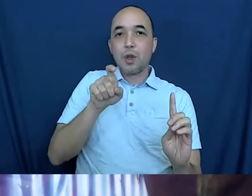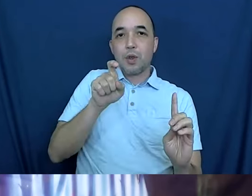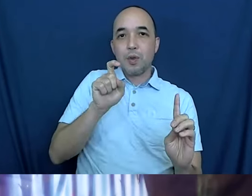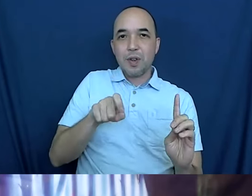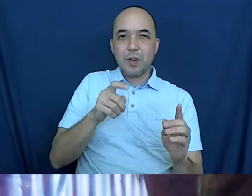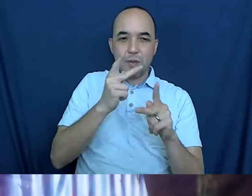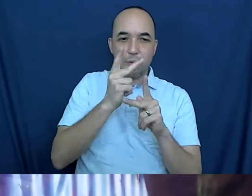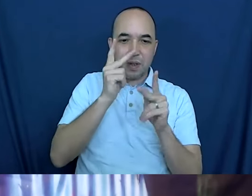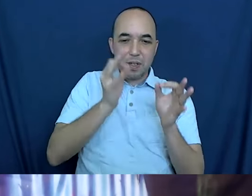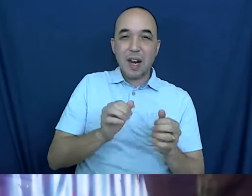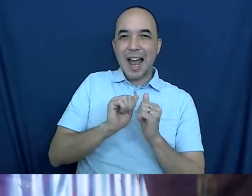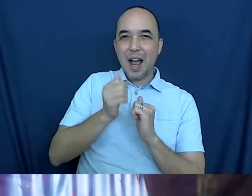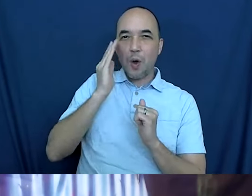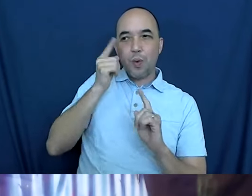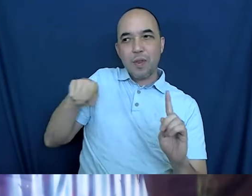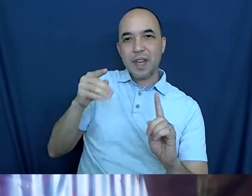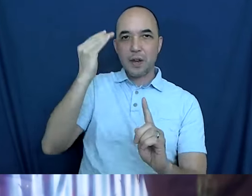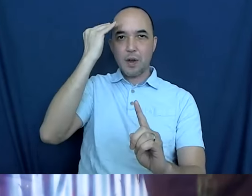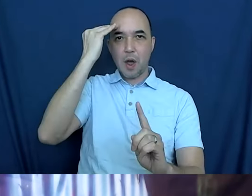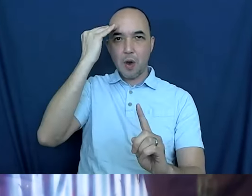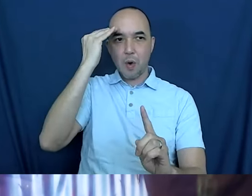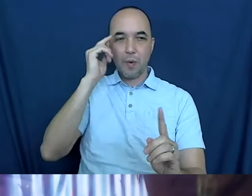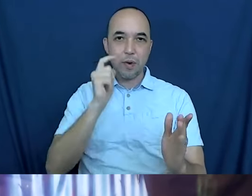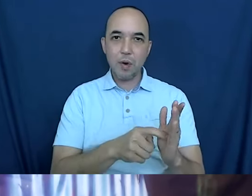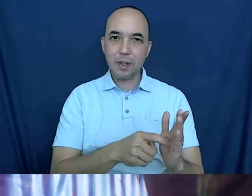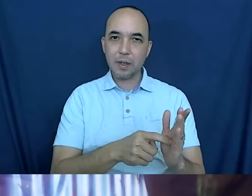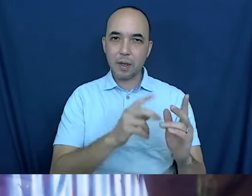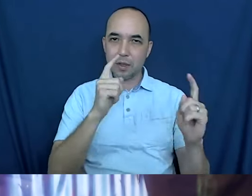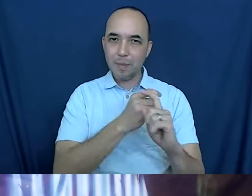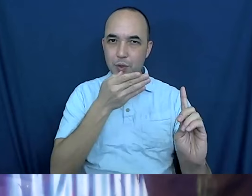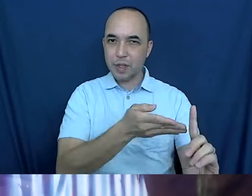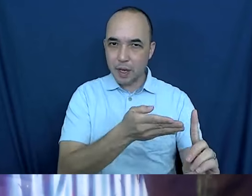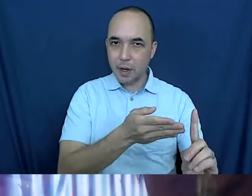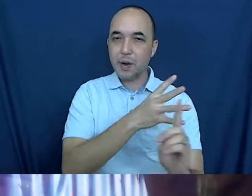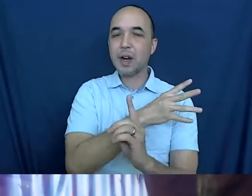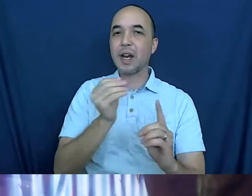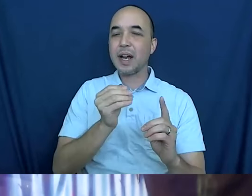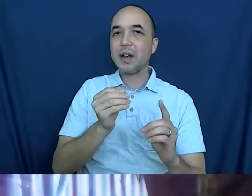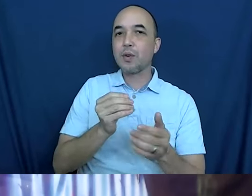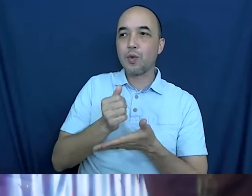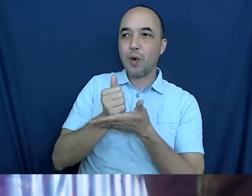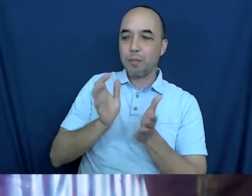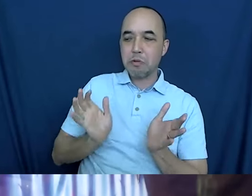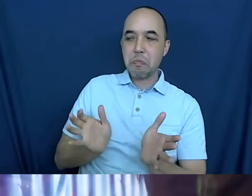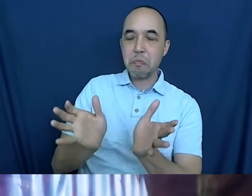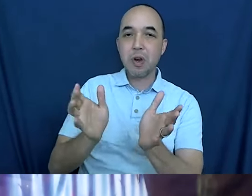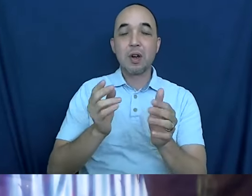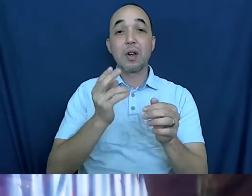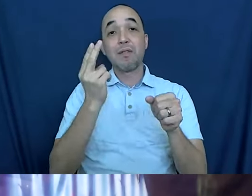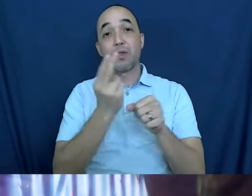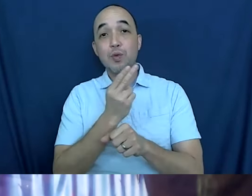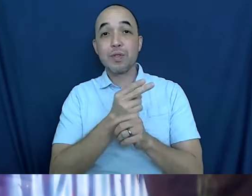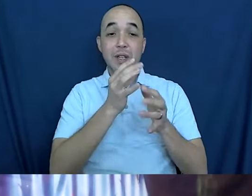exists, and sort of put them on the right track, whether that's using language or images or textures